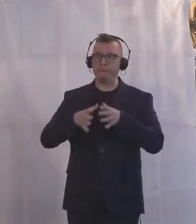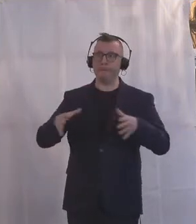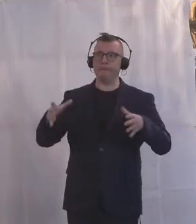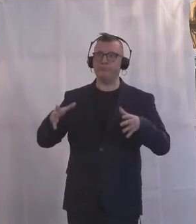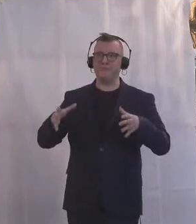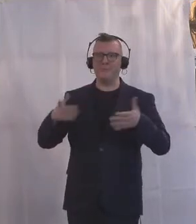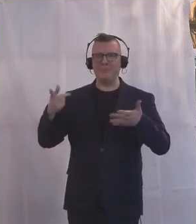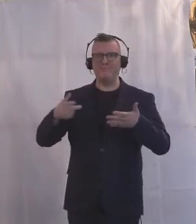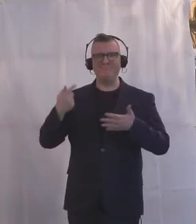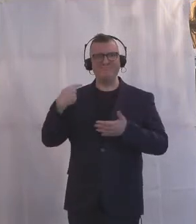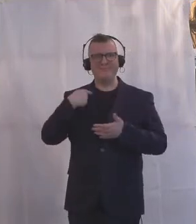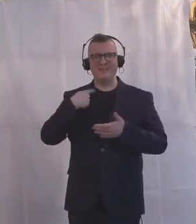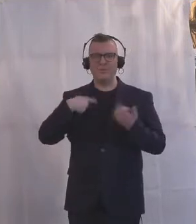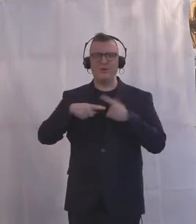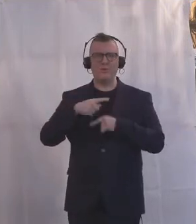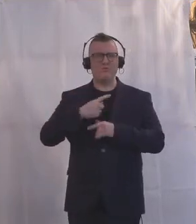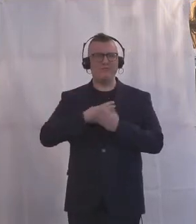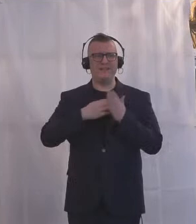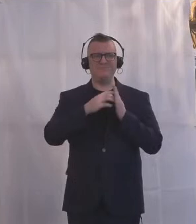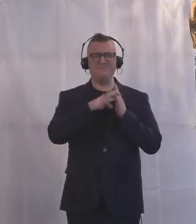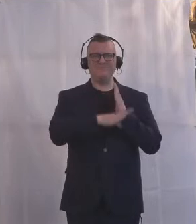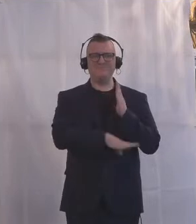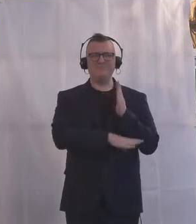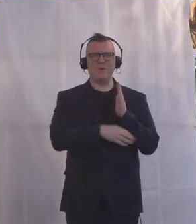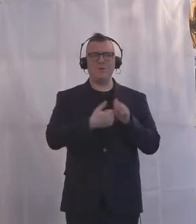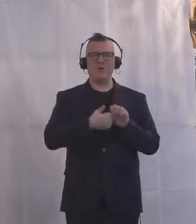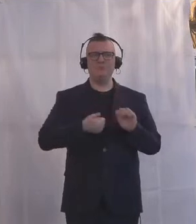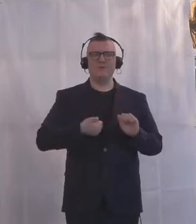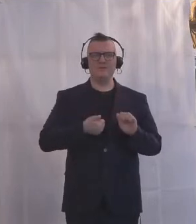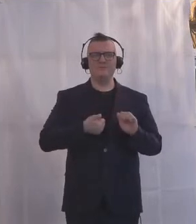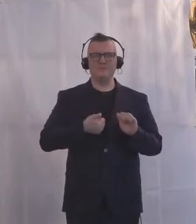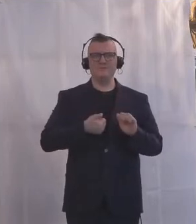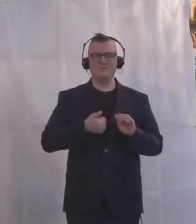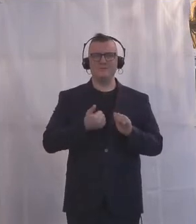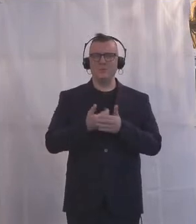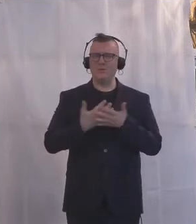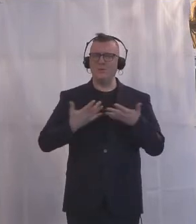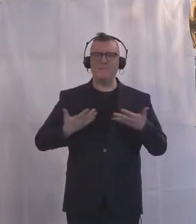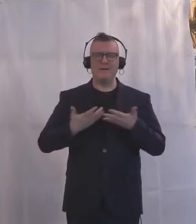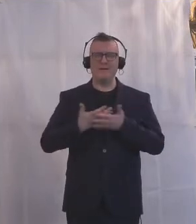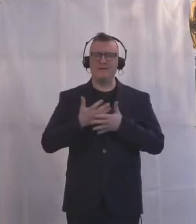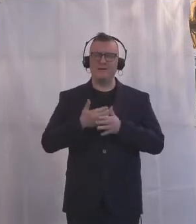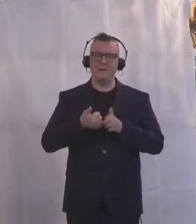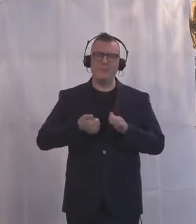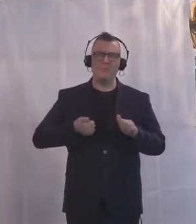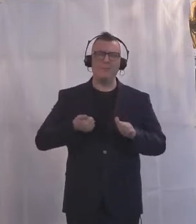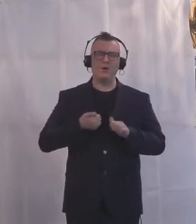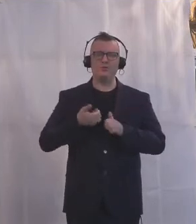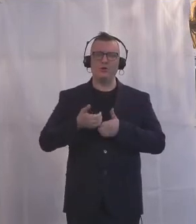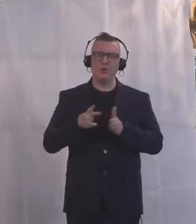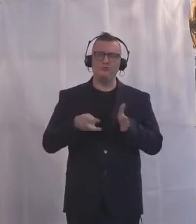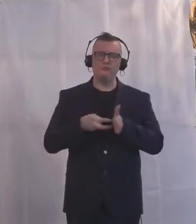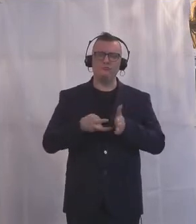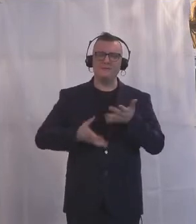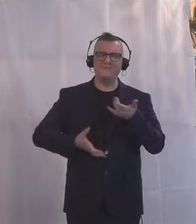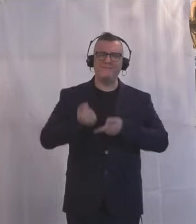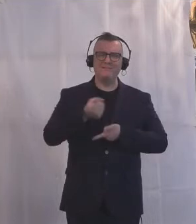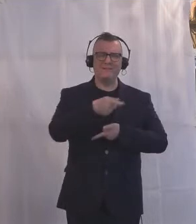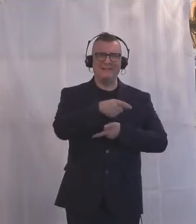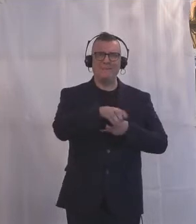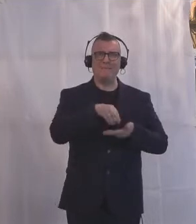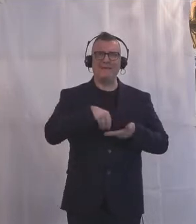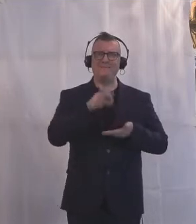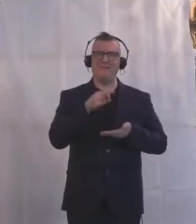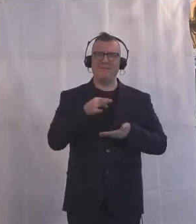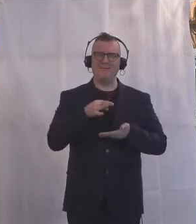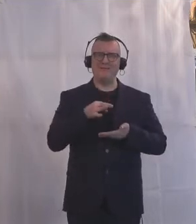were a subcontractor at the bottom of the pecking order. We had done very large commercial contracts, and we never got paid for them. And went through a really bad